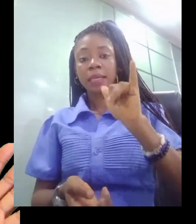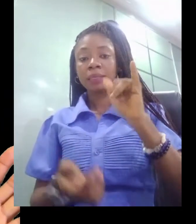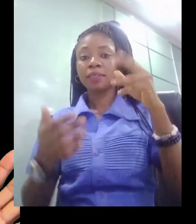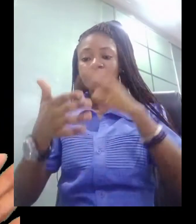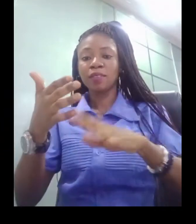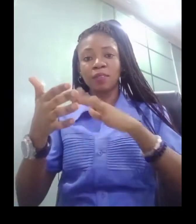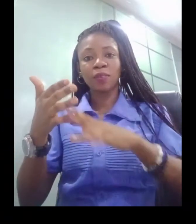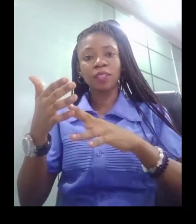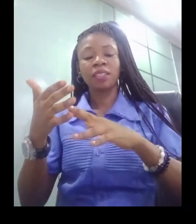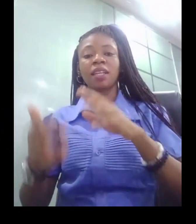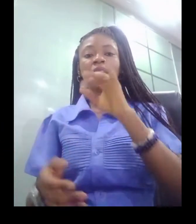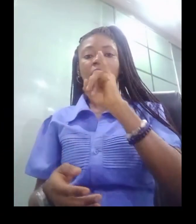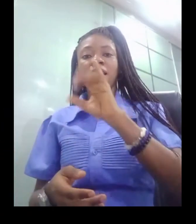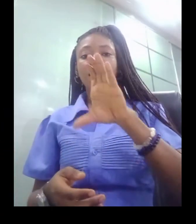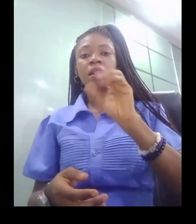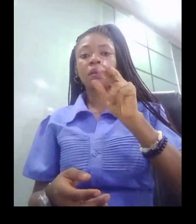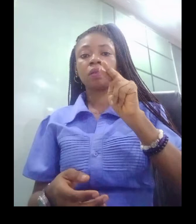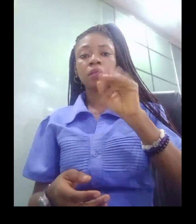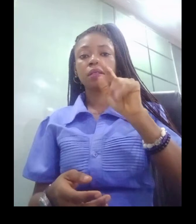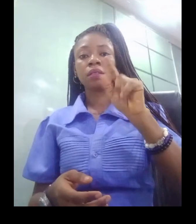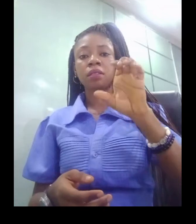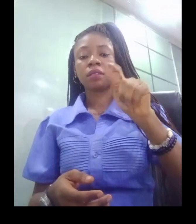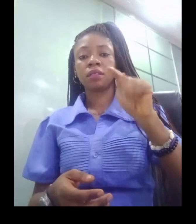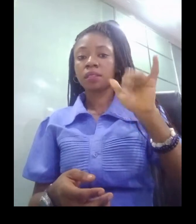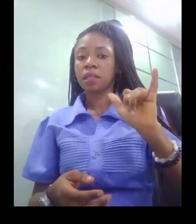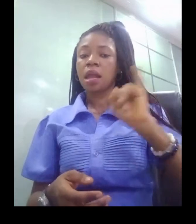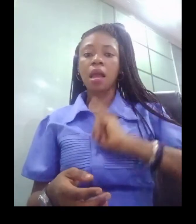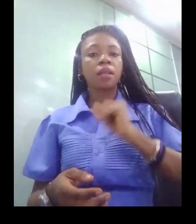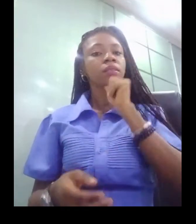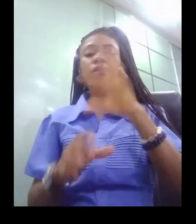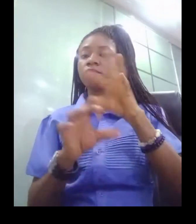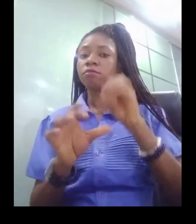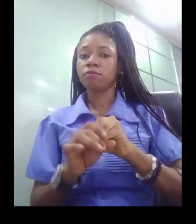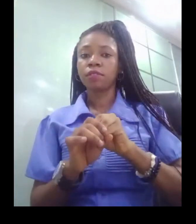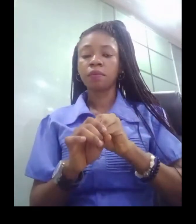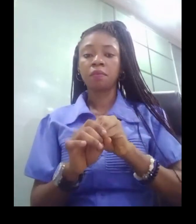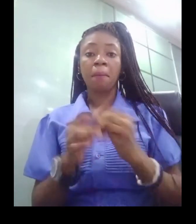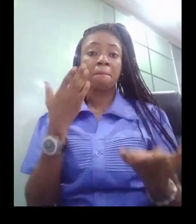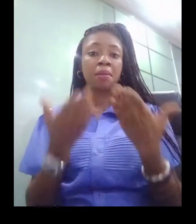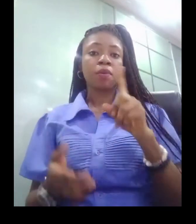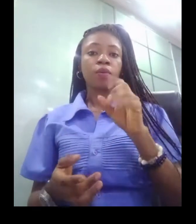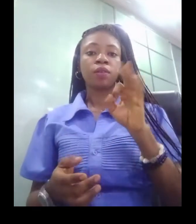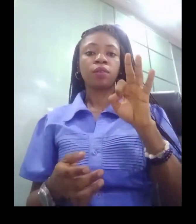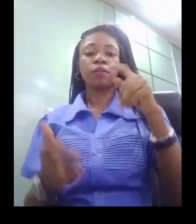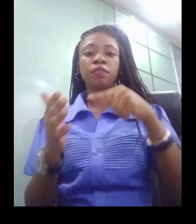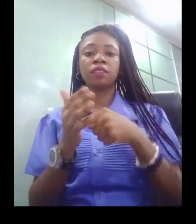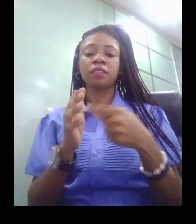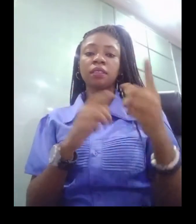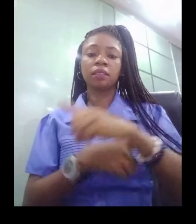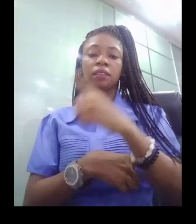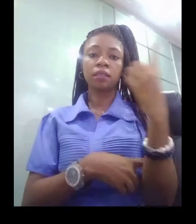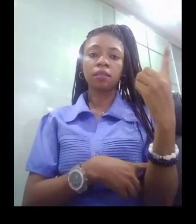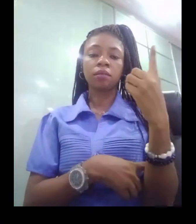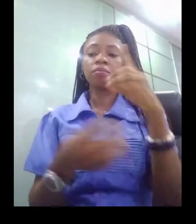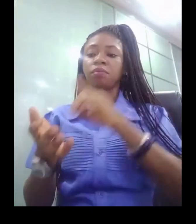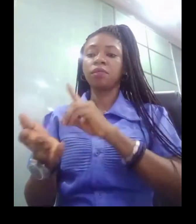those, okay? So, maybe one of these days, Dr. Edward will